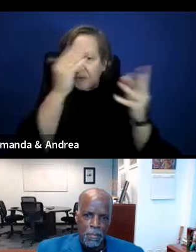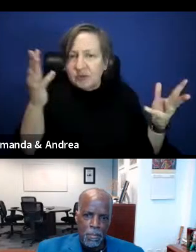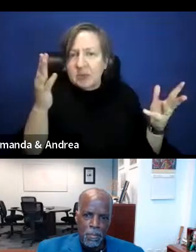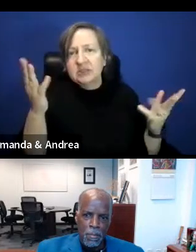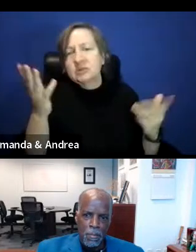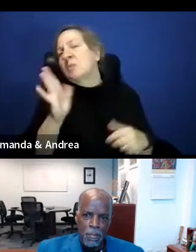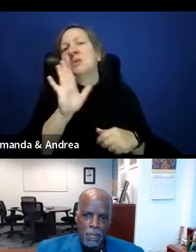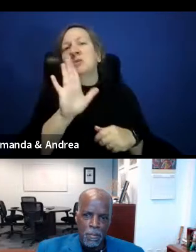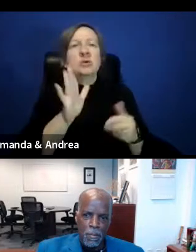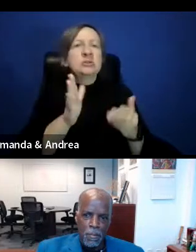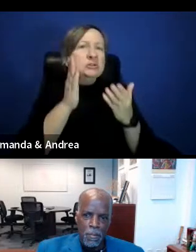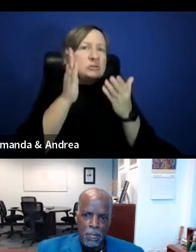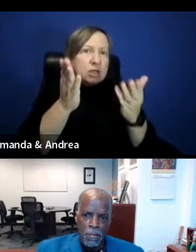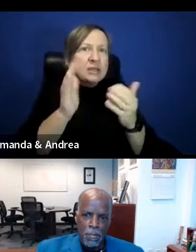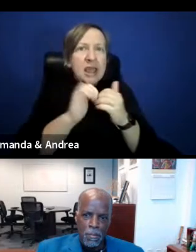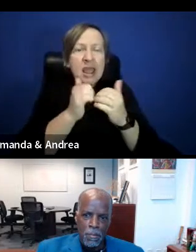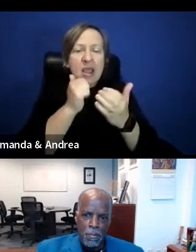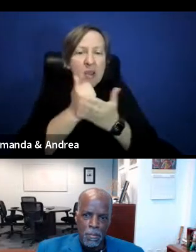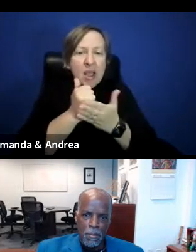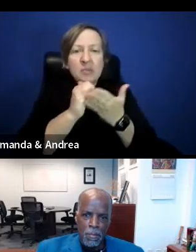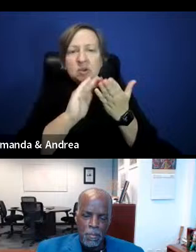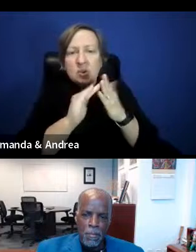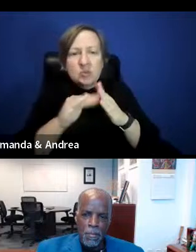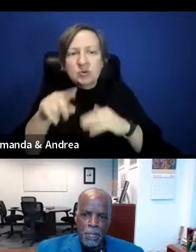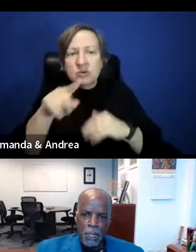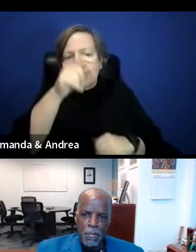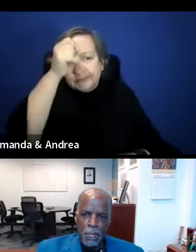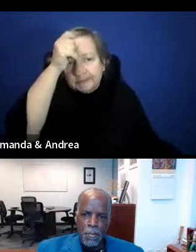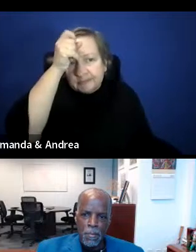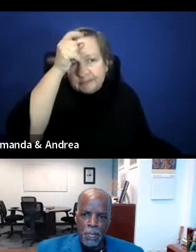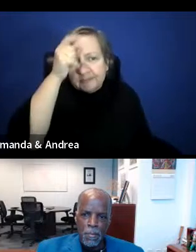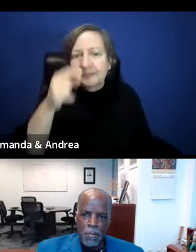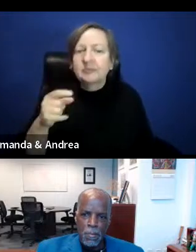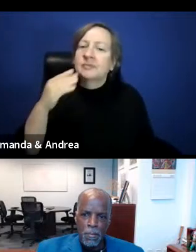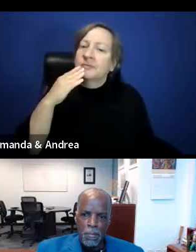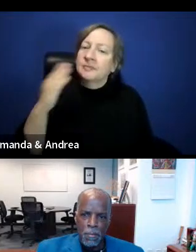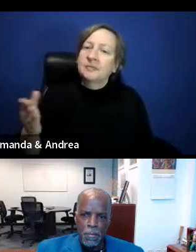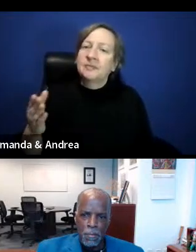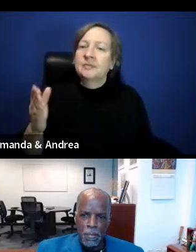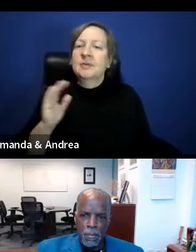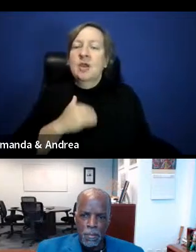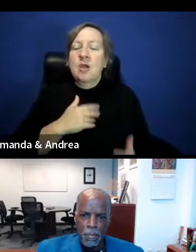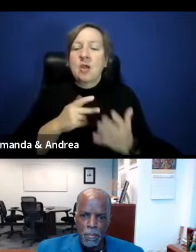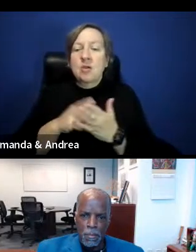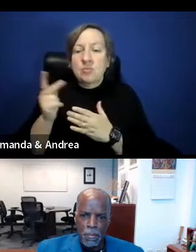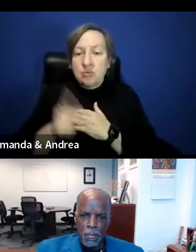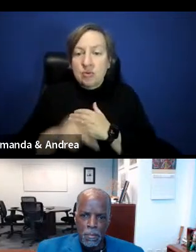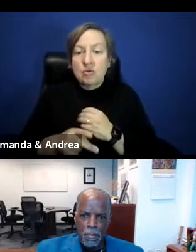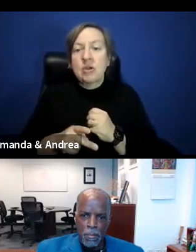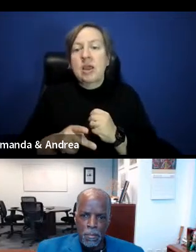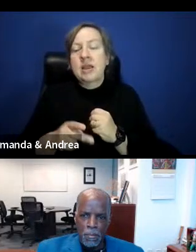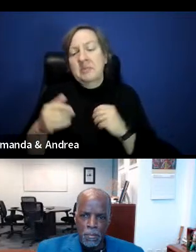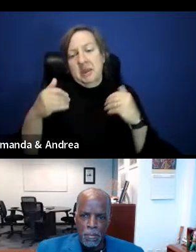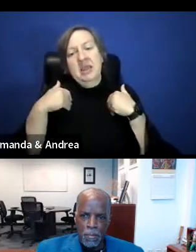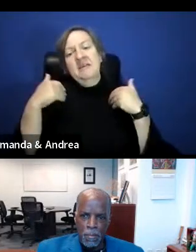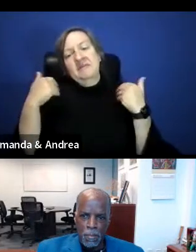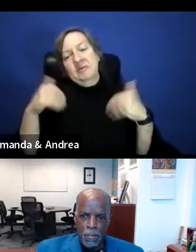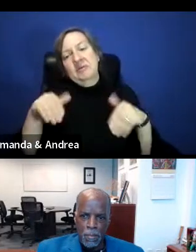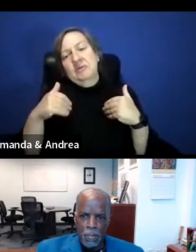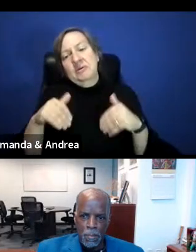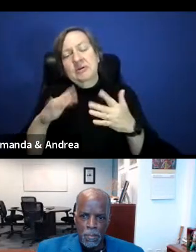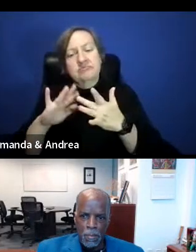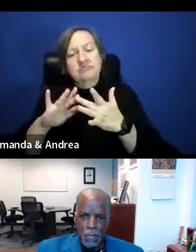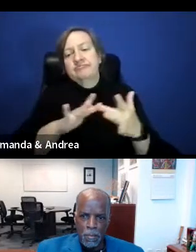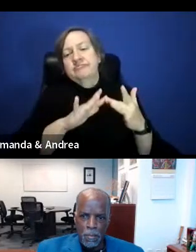you have to help community members understand it? Yeah, thanks, Lucy. Our program has quite an